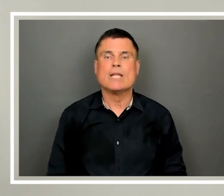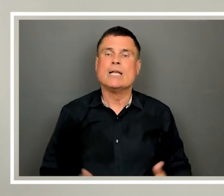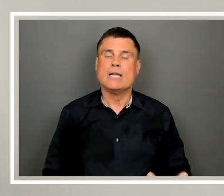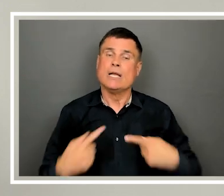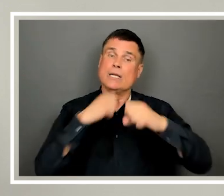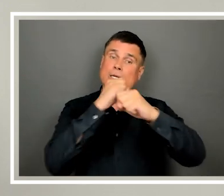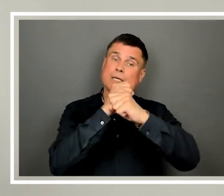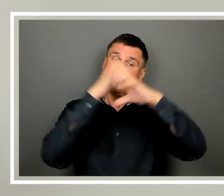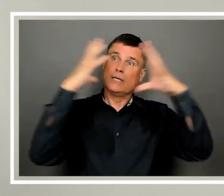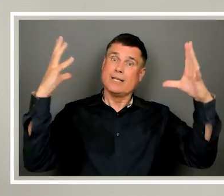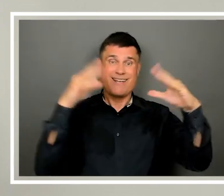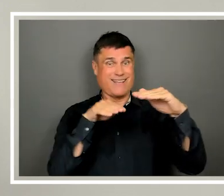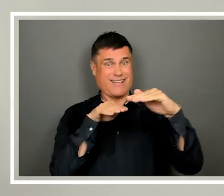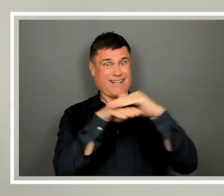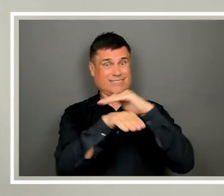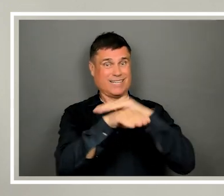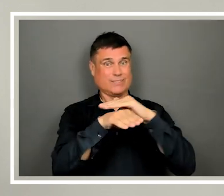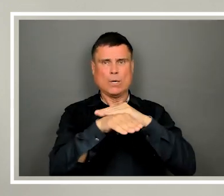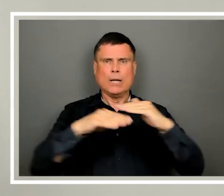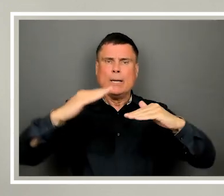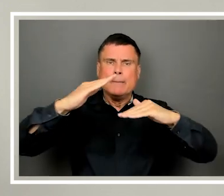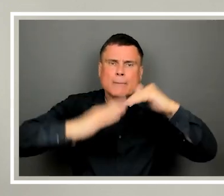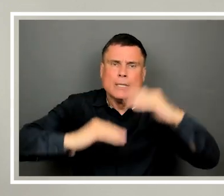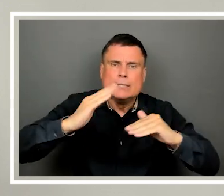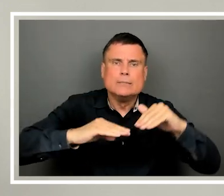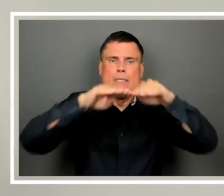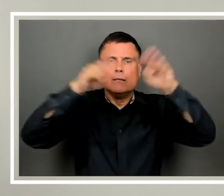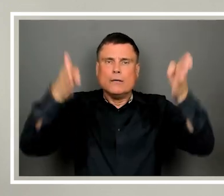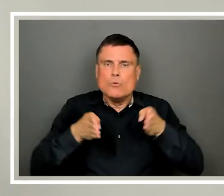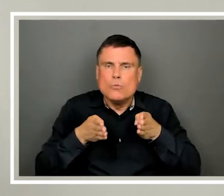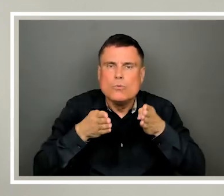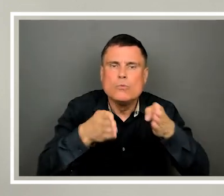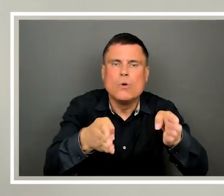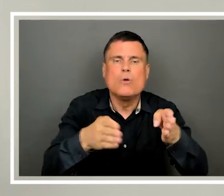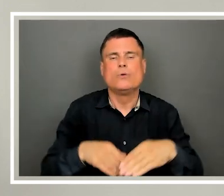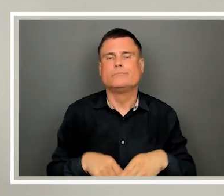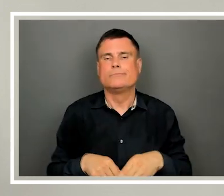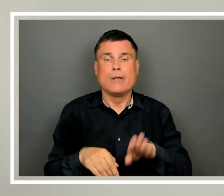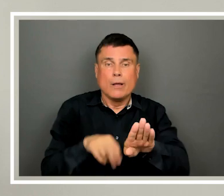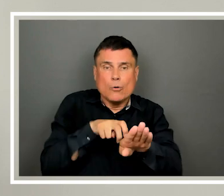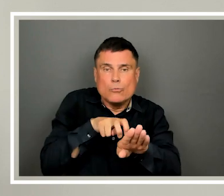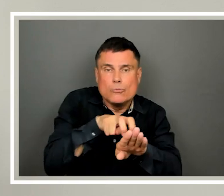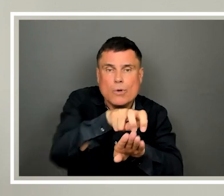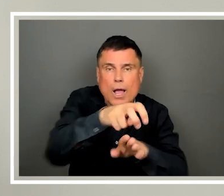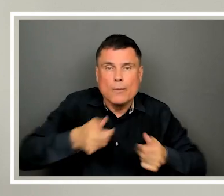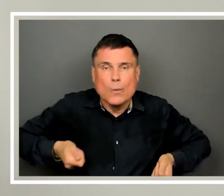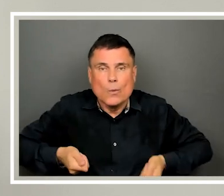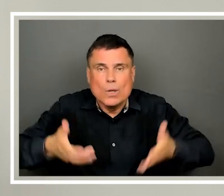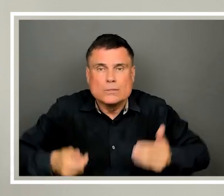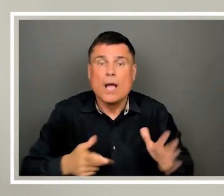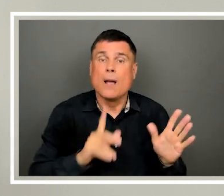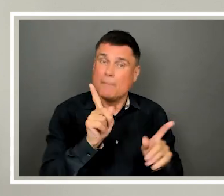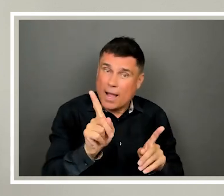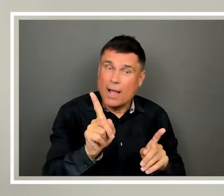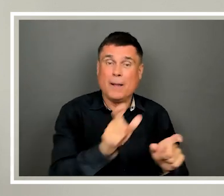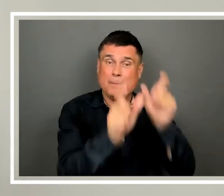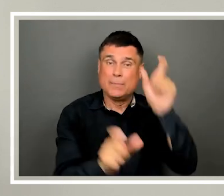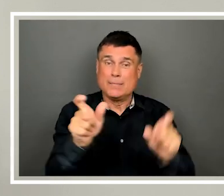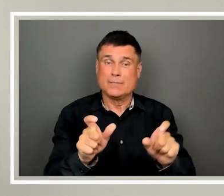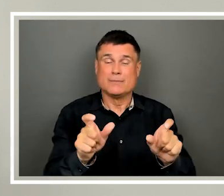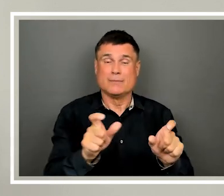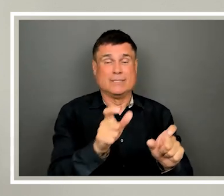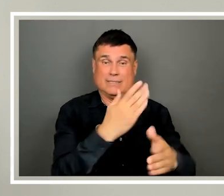We often think of accessibility in terms of physical things like ramps for wheelchairs. But people with